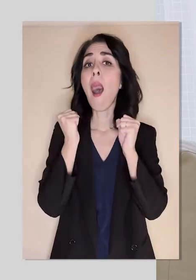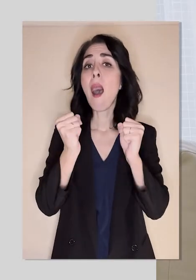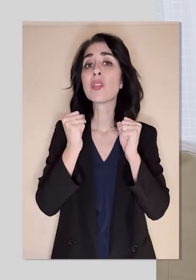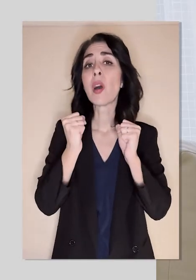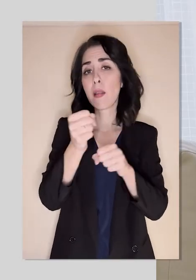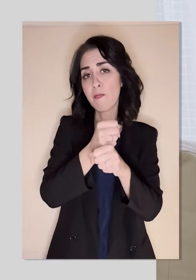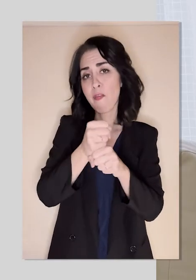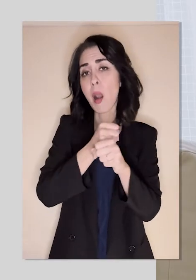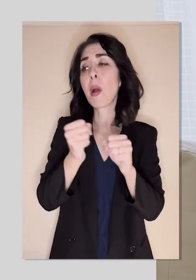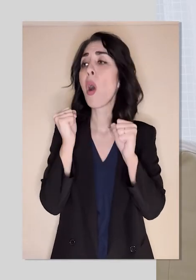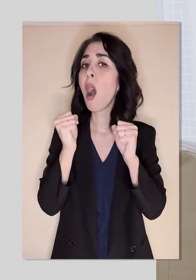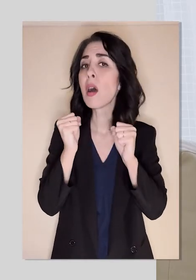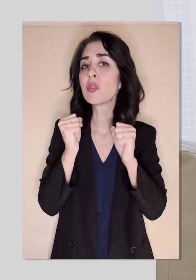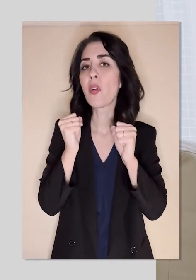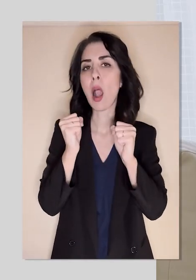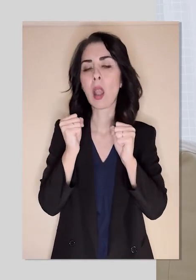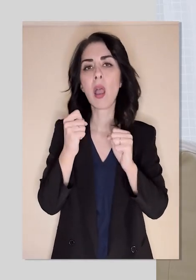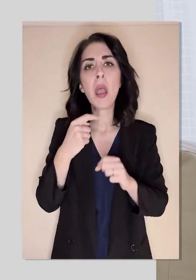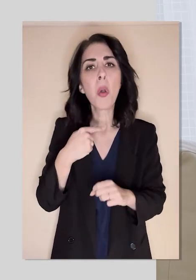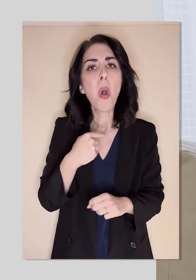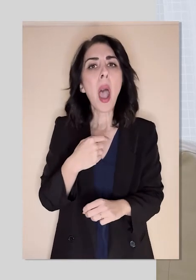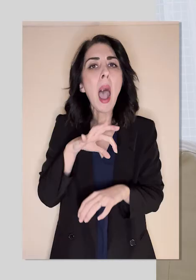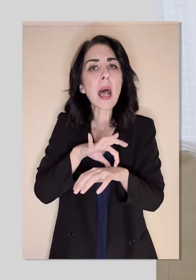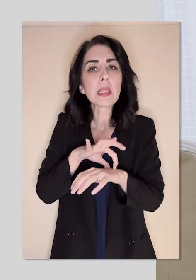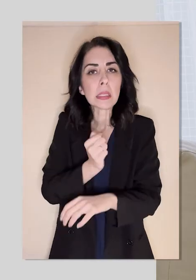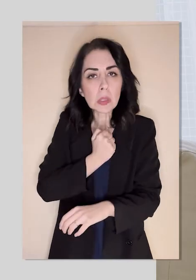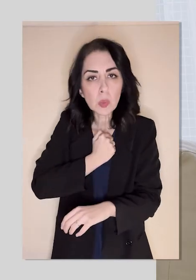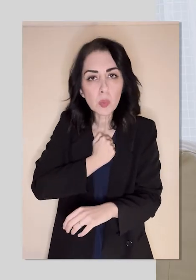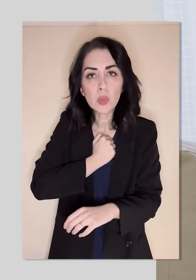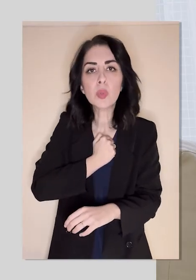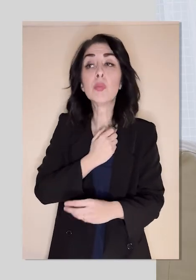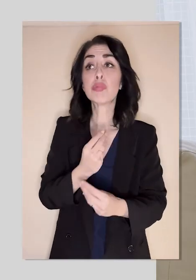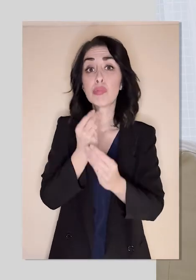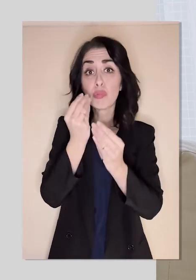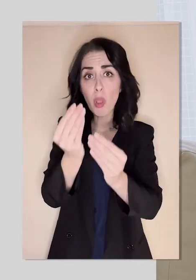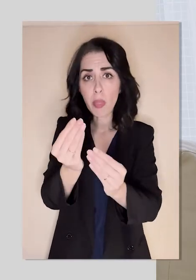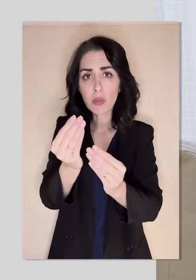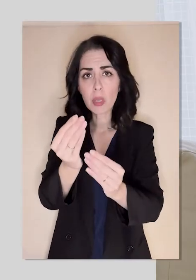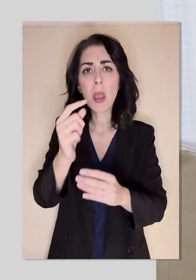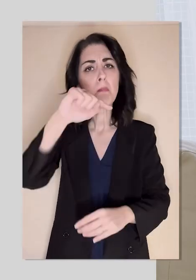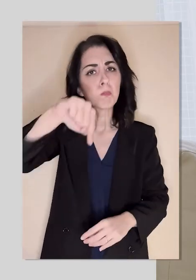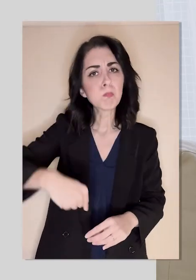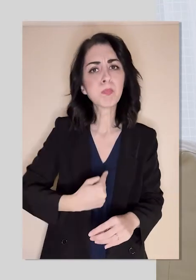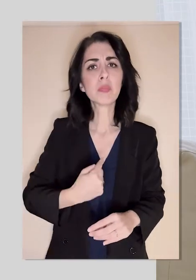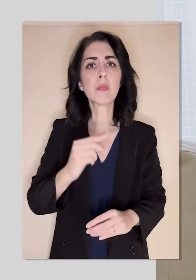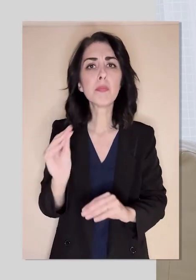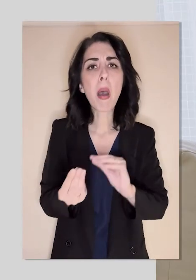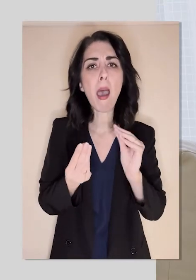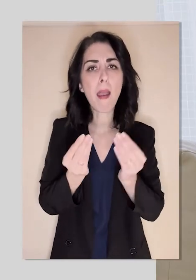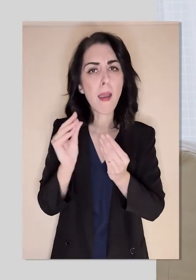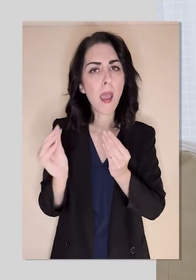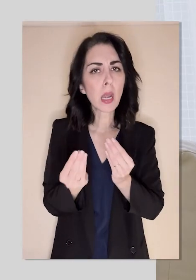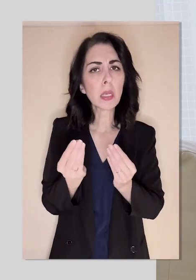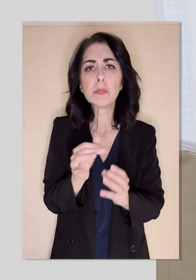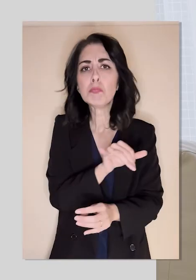people. I have almost no patients that have had serious side effects from triptan. Some mild